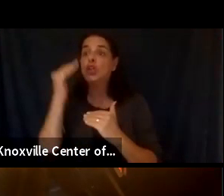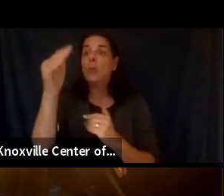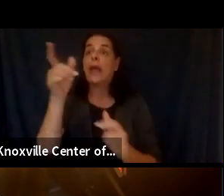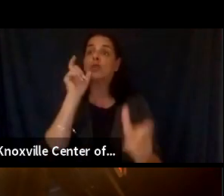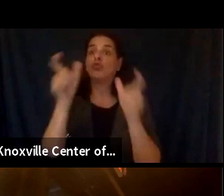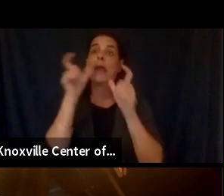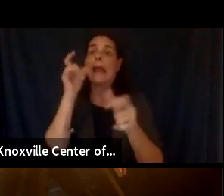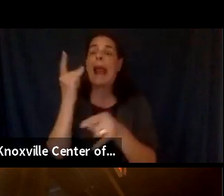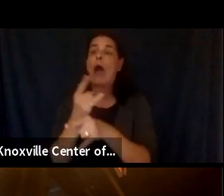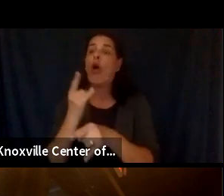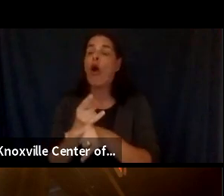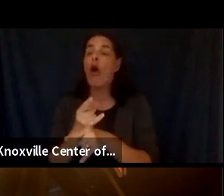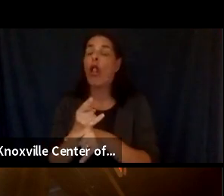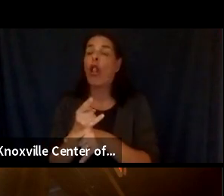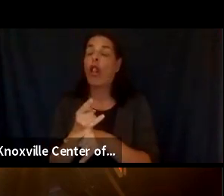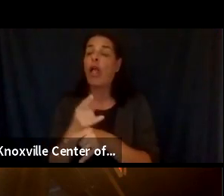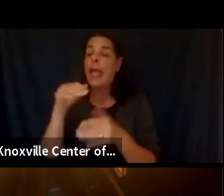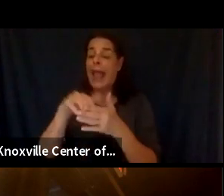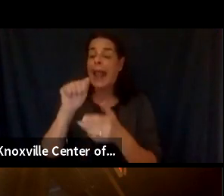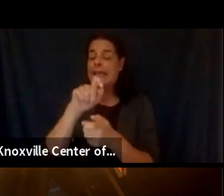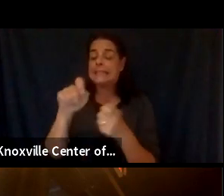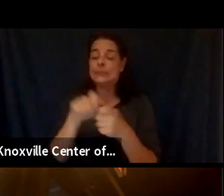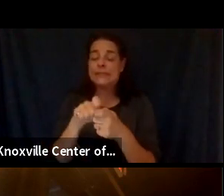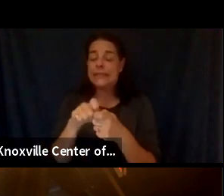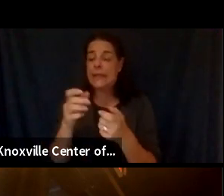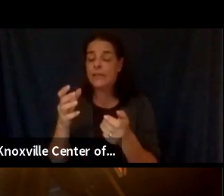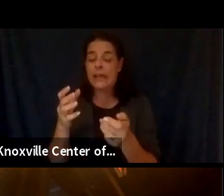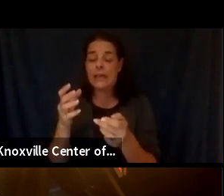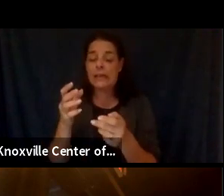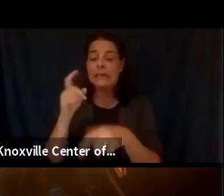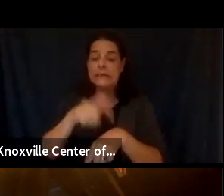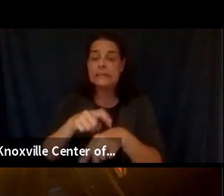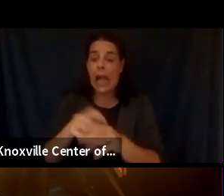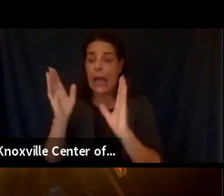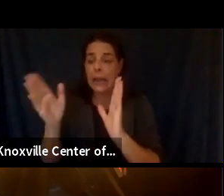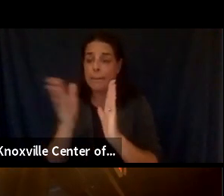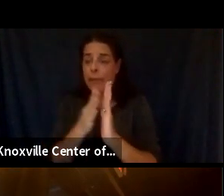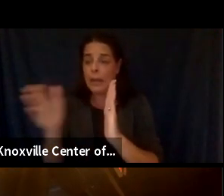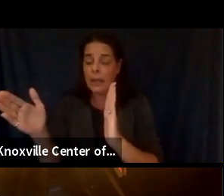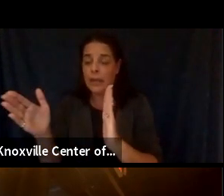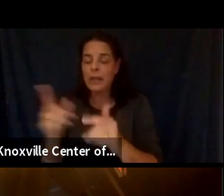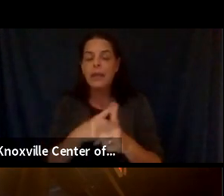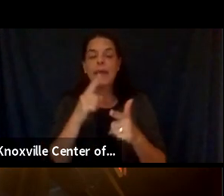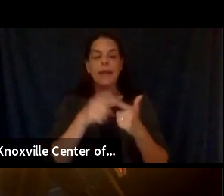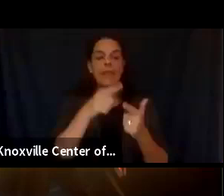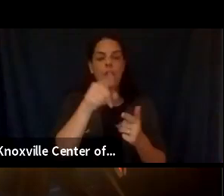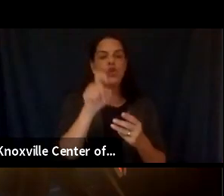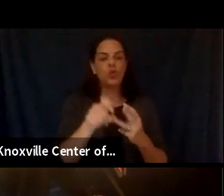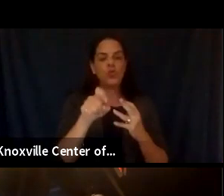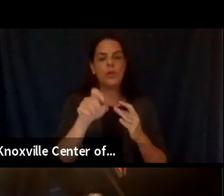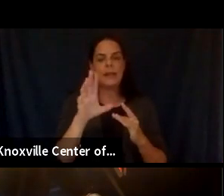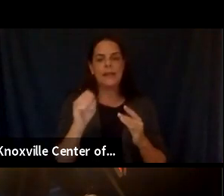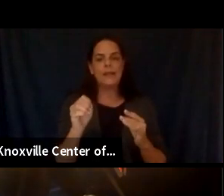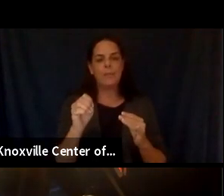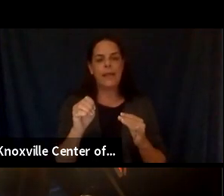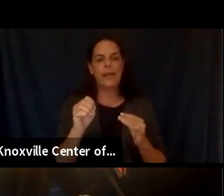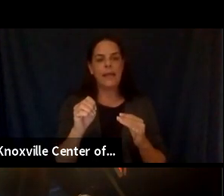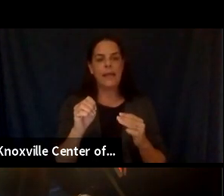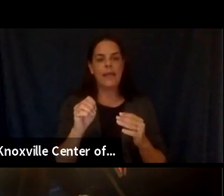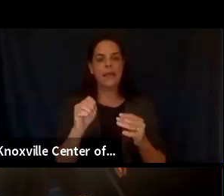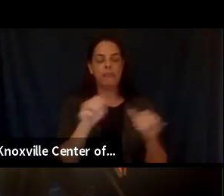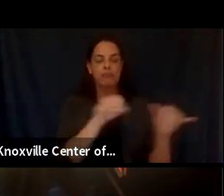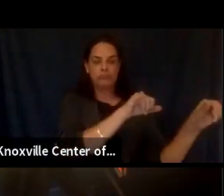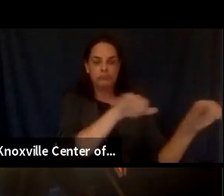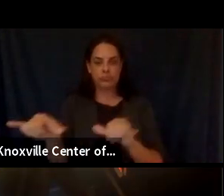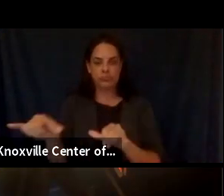consumption of alcohol in a particular time frame, then you need to be even-handed about it, not just